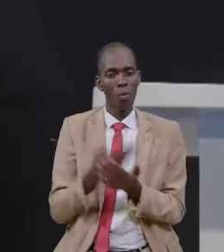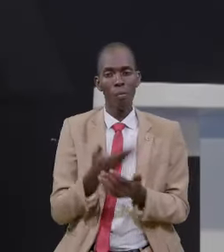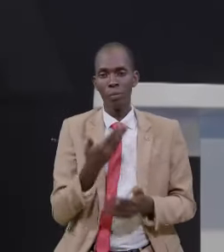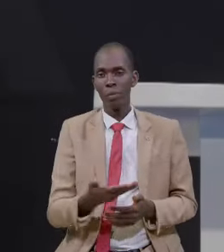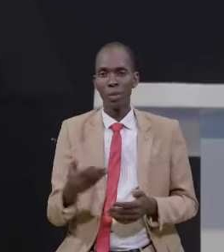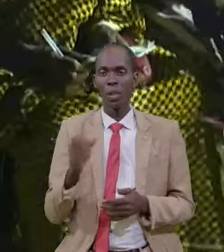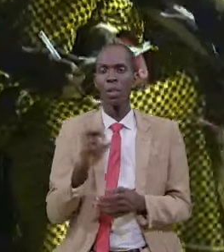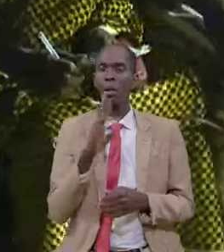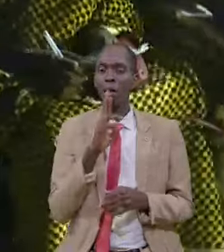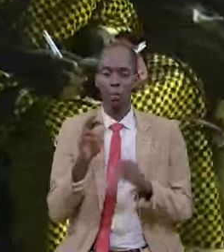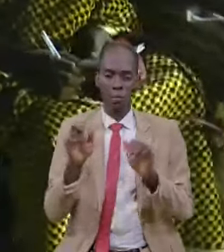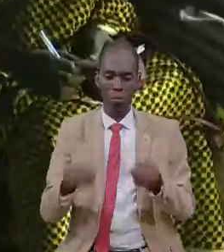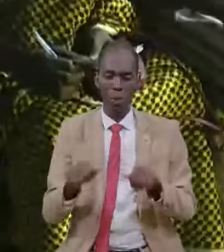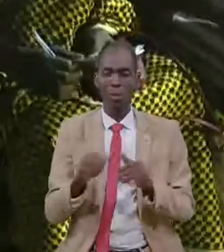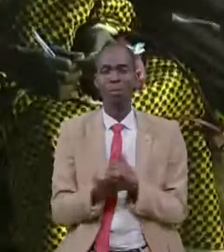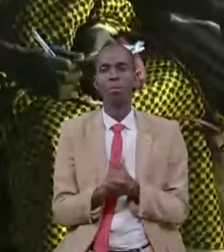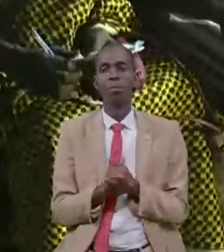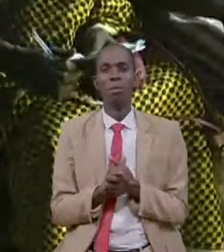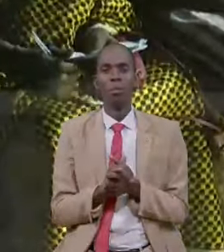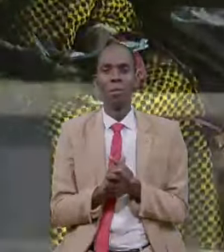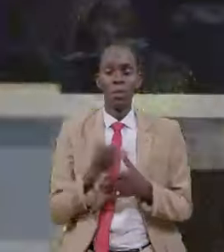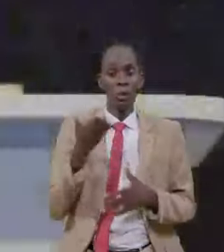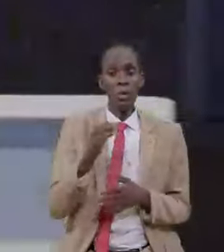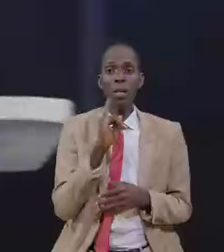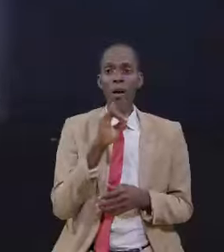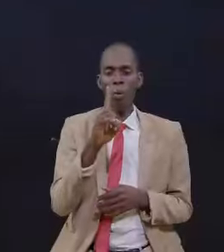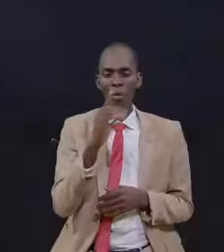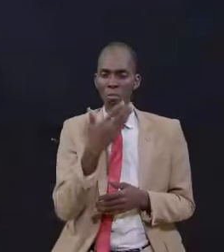are possible. There's one thing you need to do